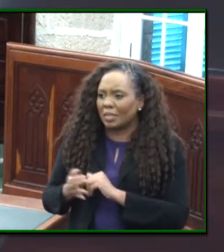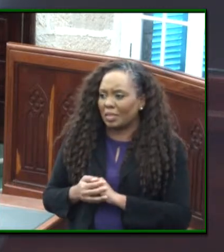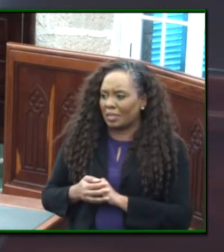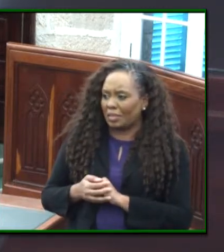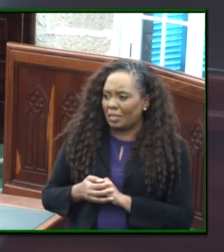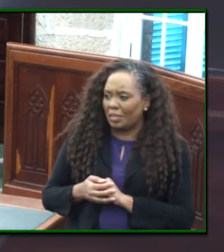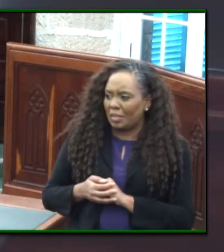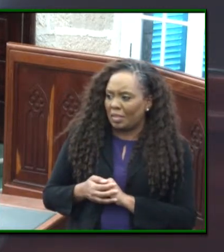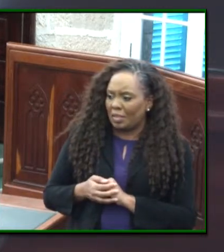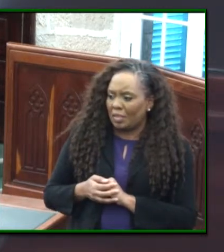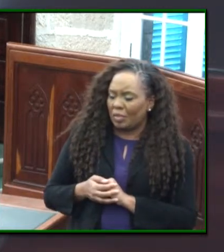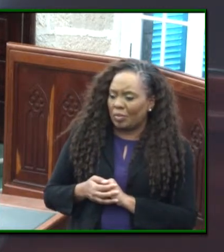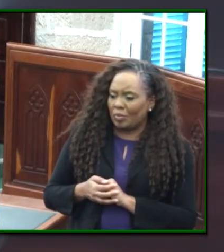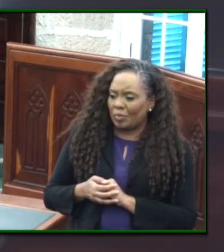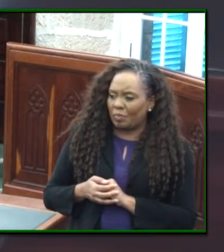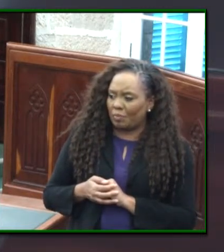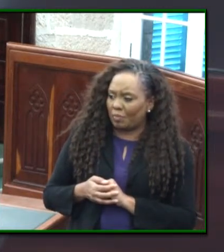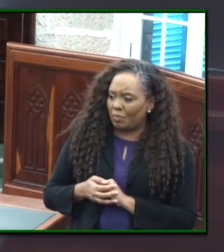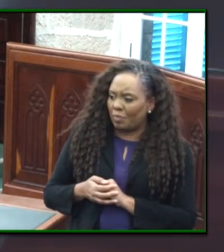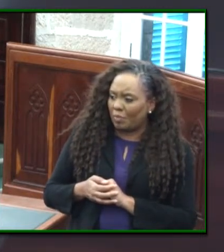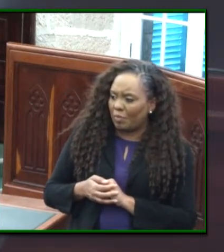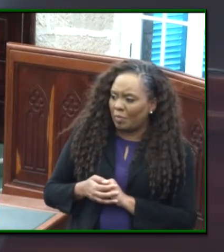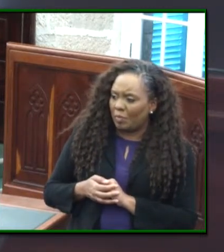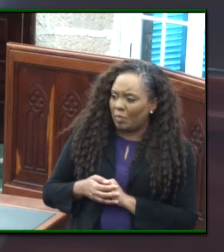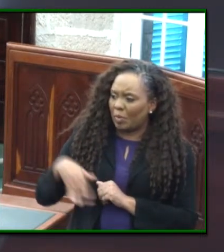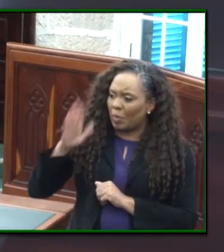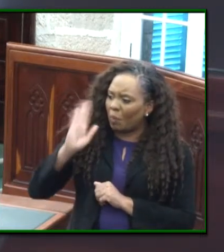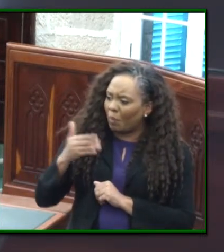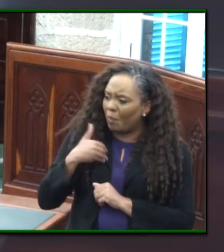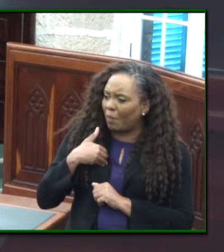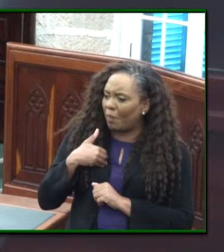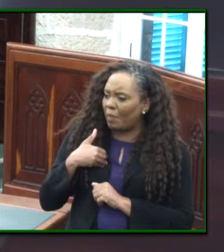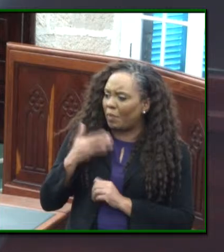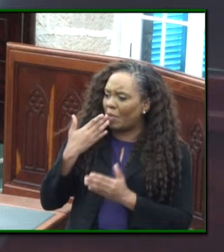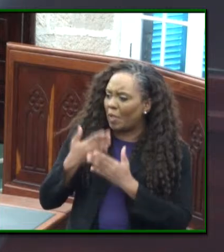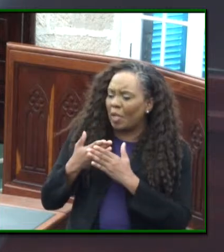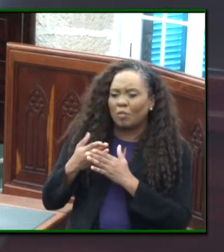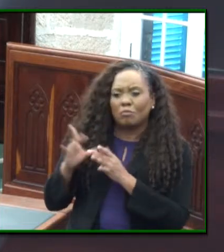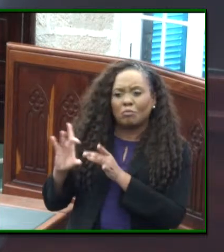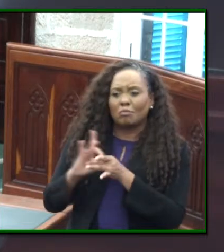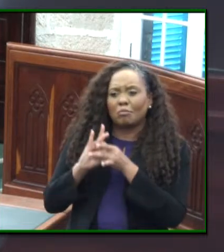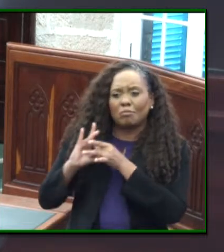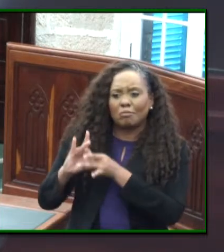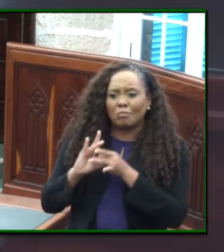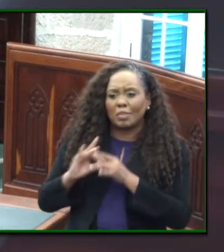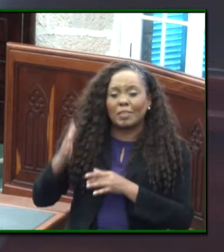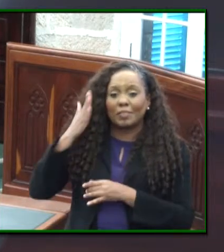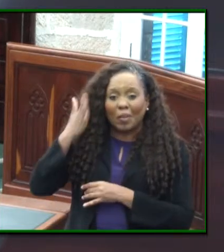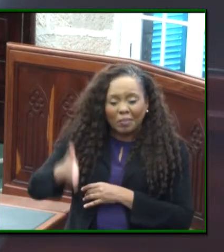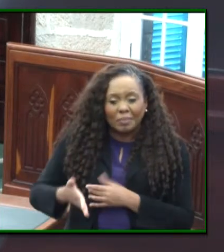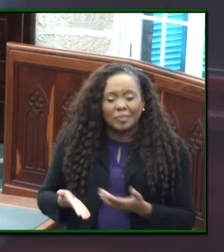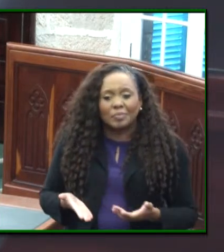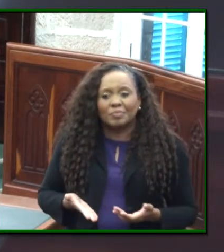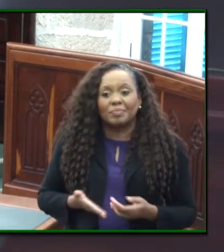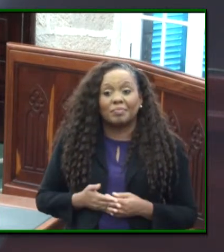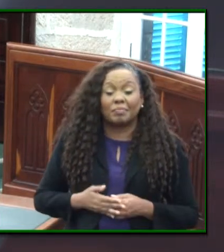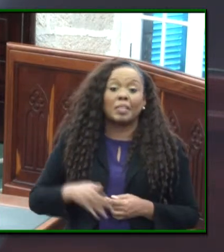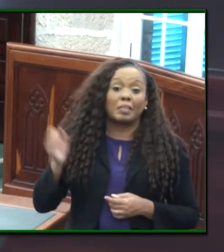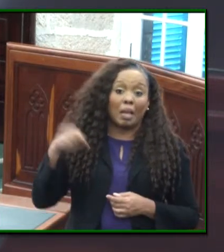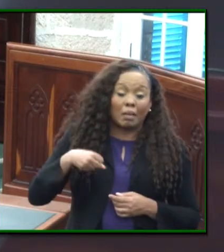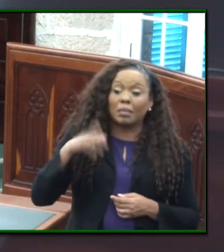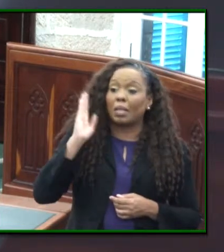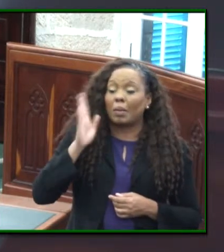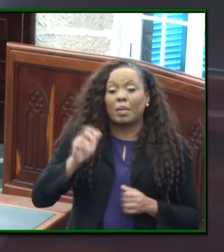that by having those enduring relationships with communities as we go forward. So yes, we will